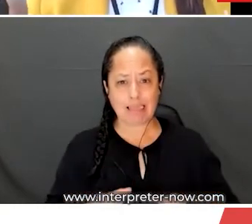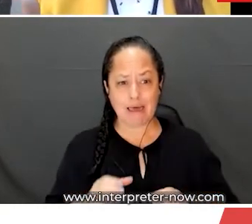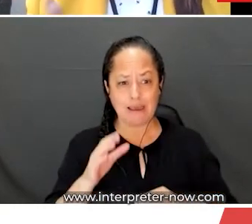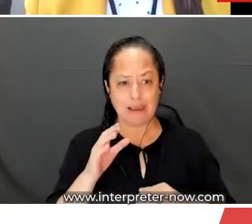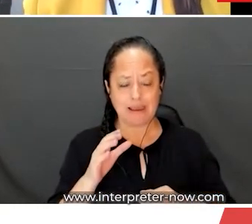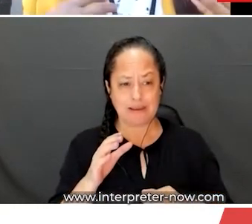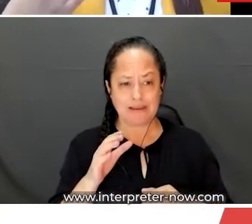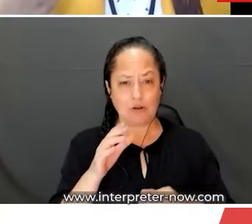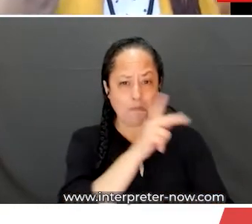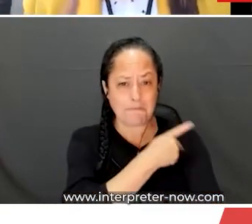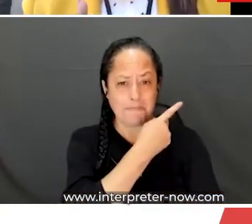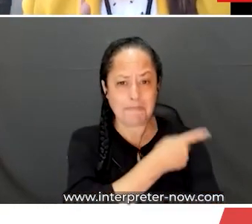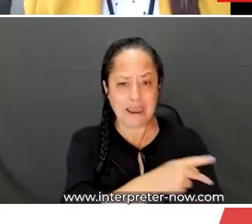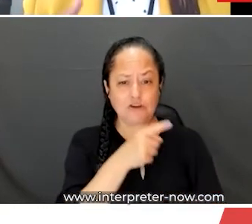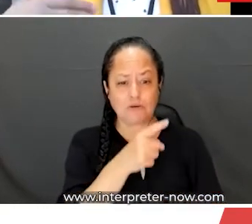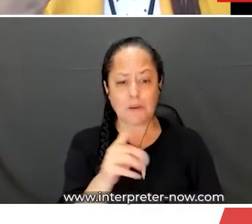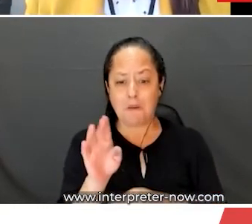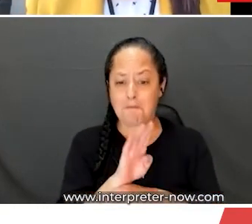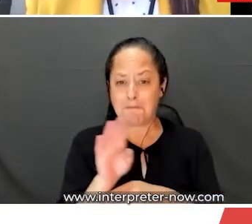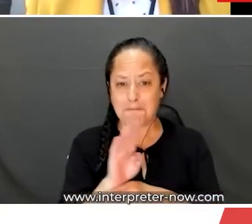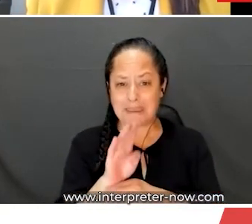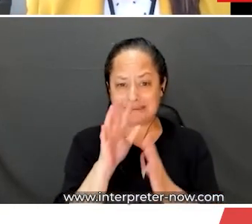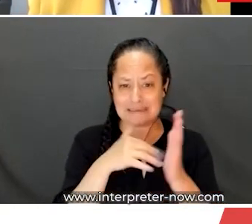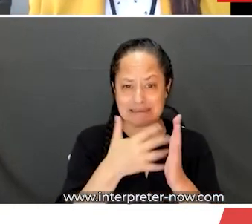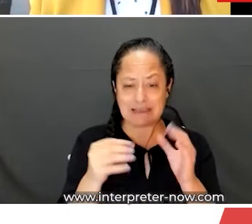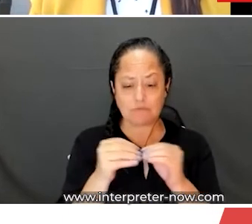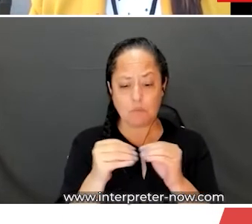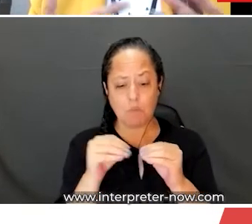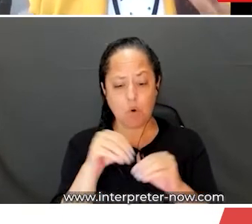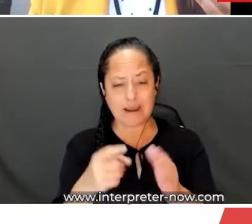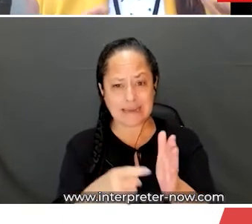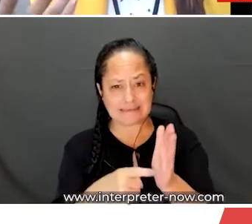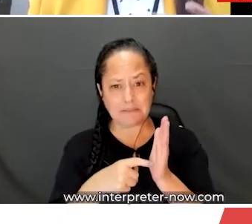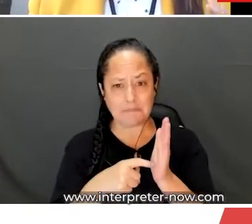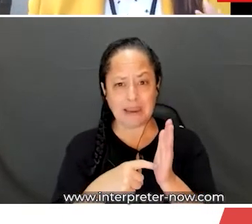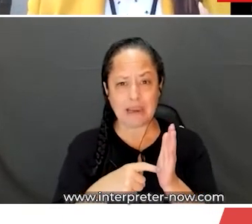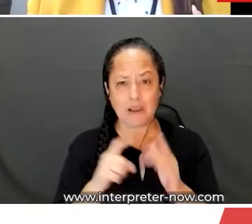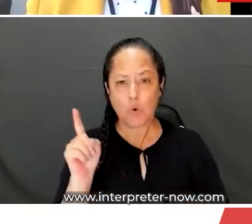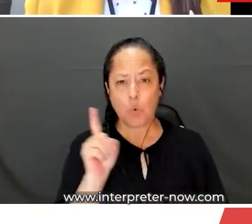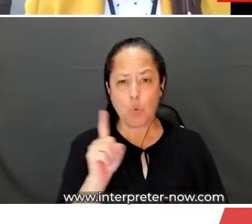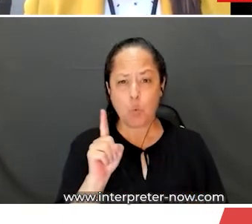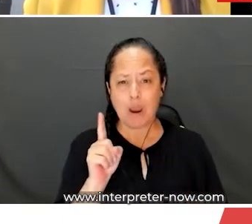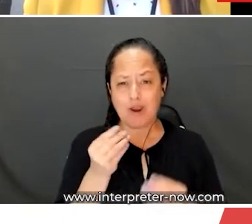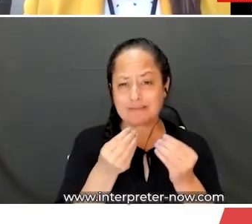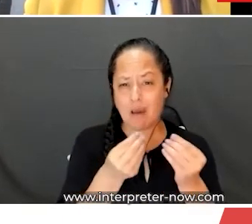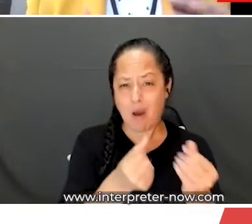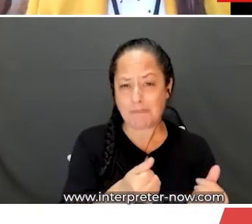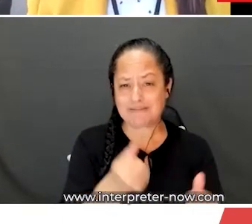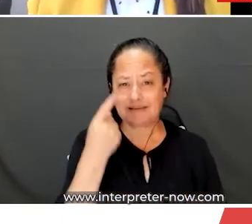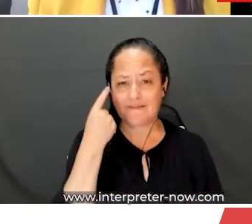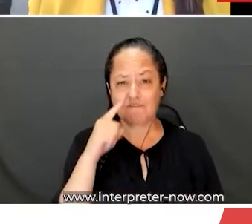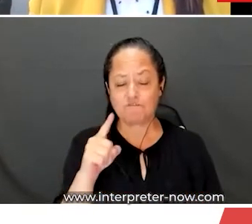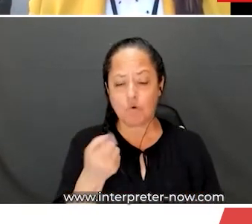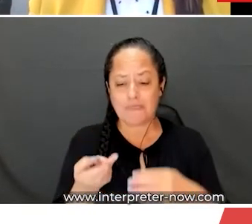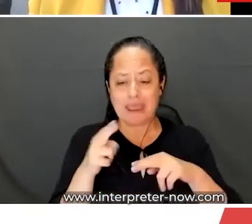or patients, that they have busier schedules, that they're more in demand. So where is the compensation there for the